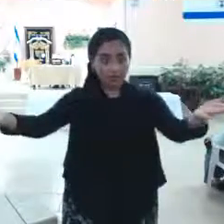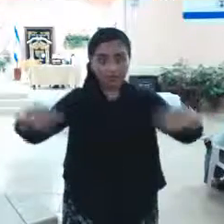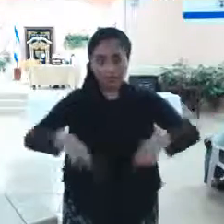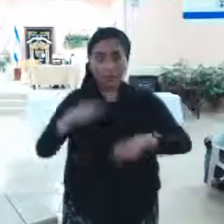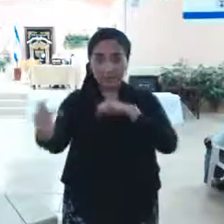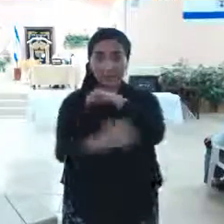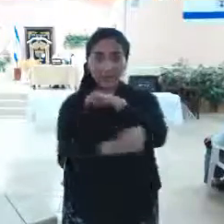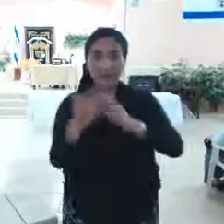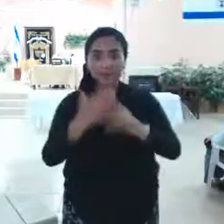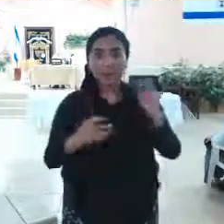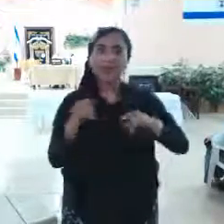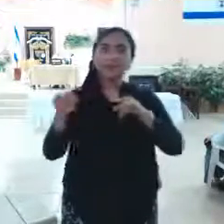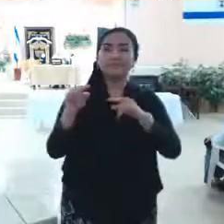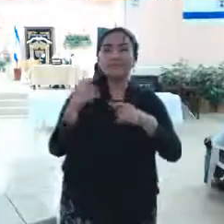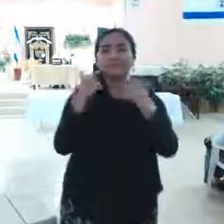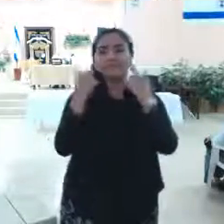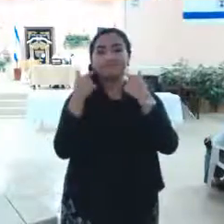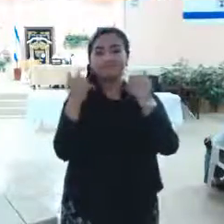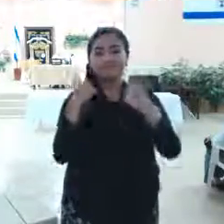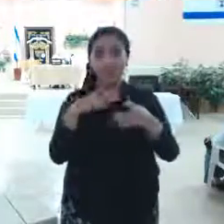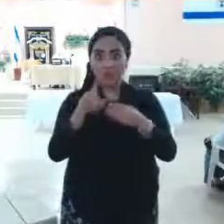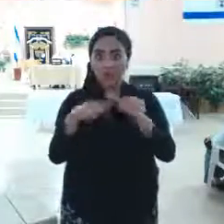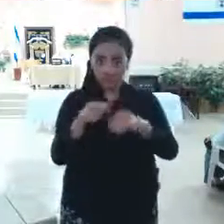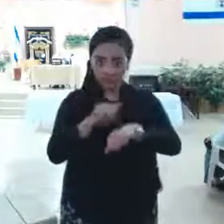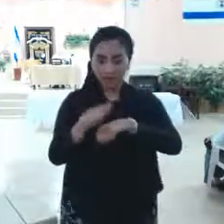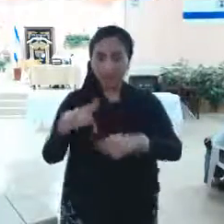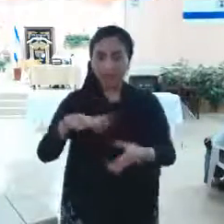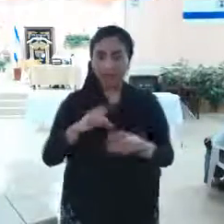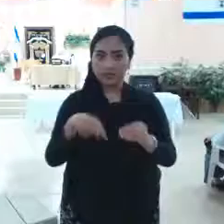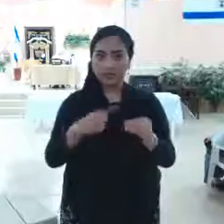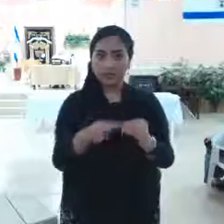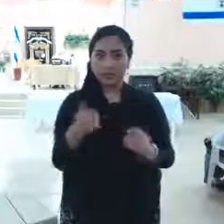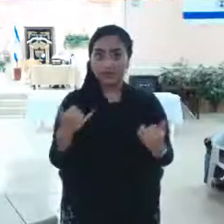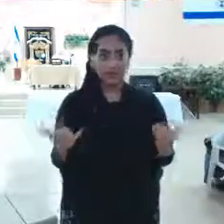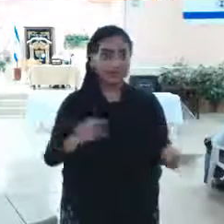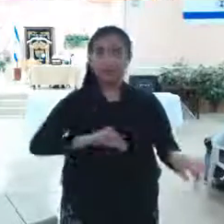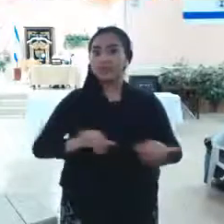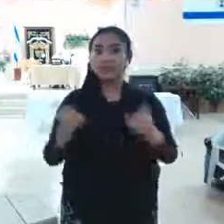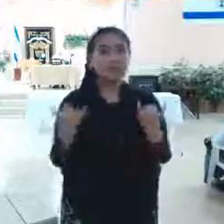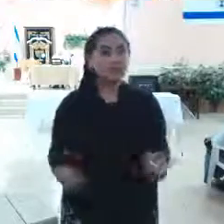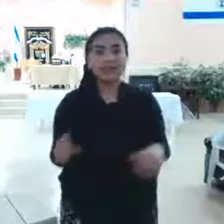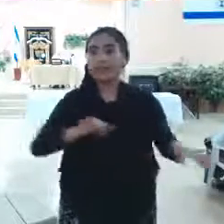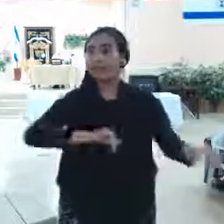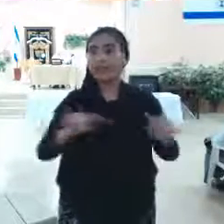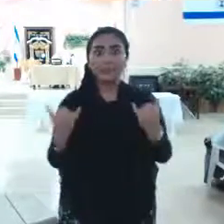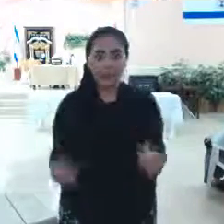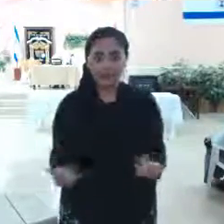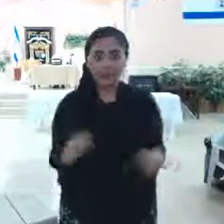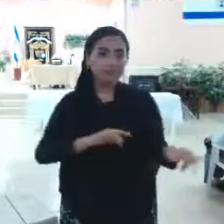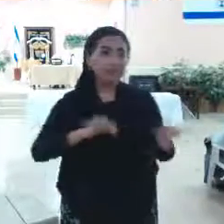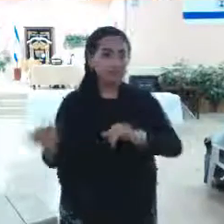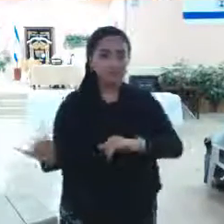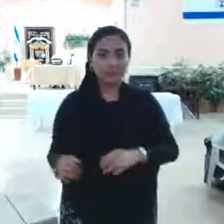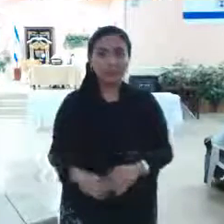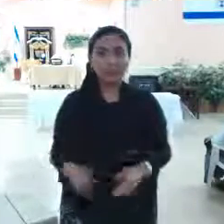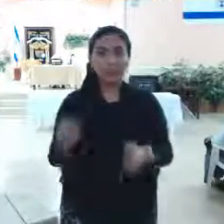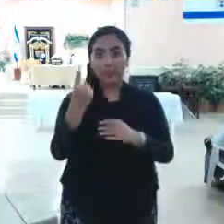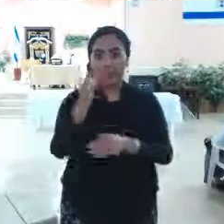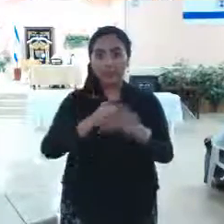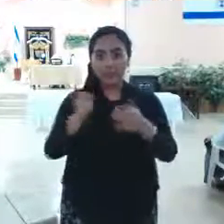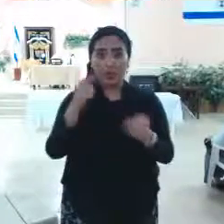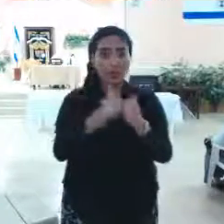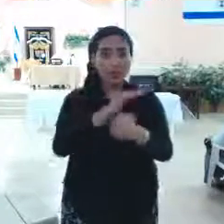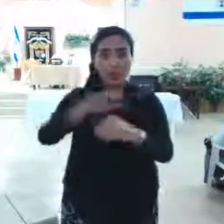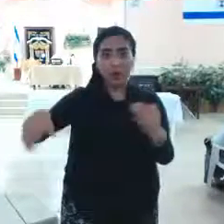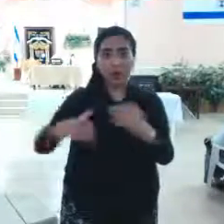were invited to y se take a burlaban. Pesach Estoy and they hablando de la laughed. cita. I'm talking Pues about es lo this mismo verse. ahora. It is the Es same lo thing mismo now. ahora. It is the same thing now. 11. Con